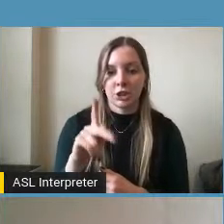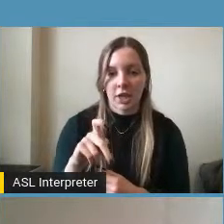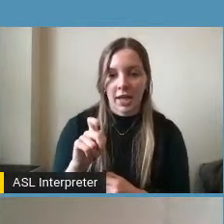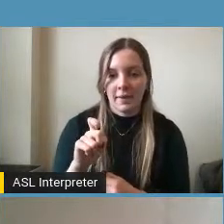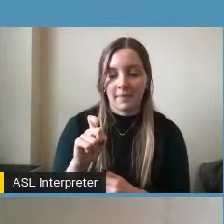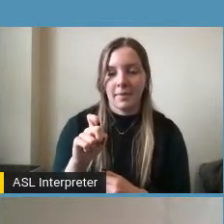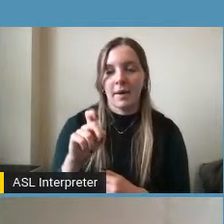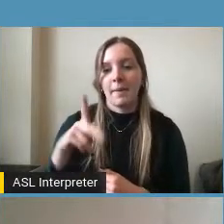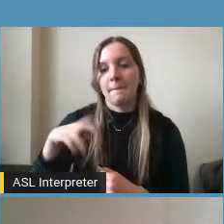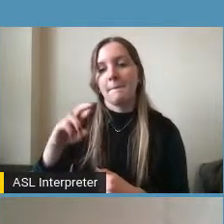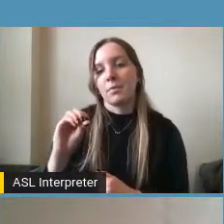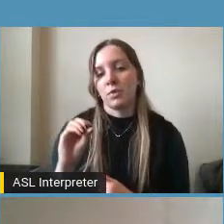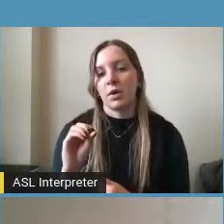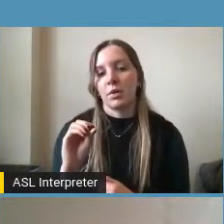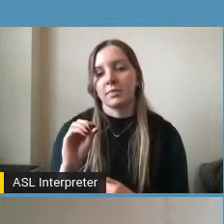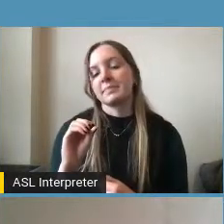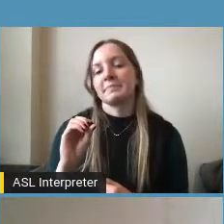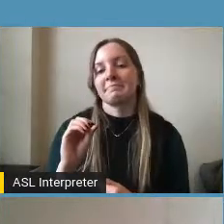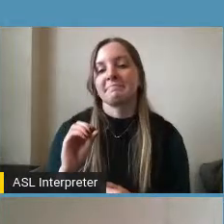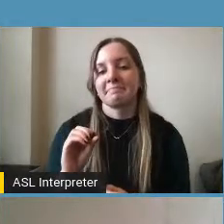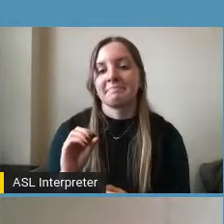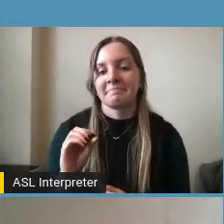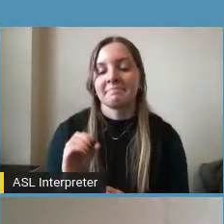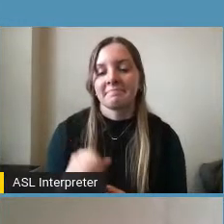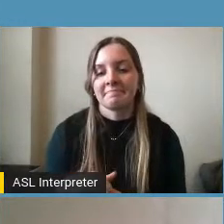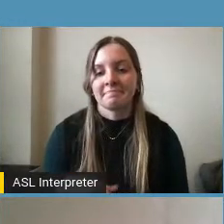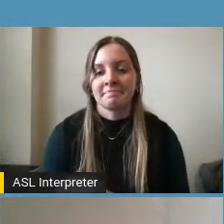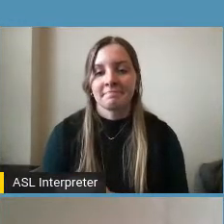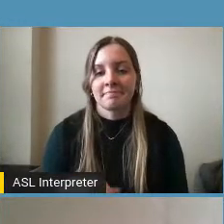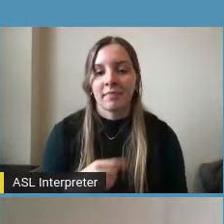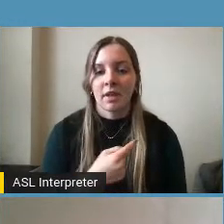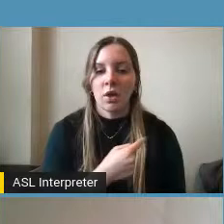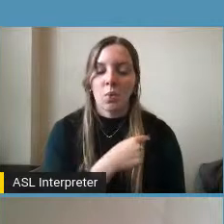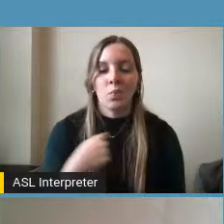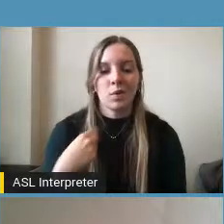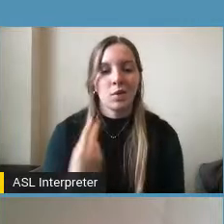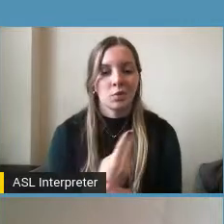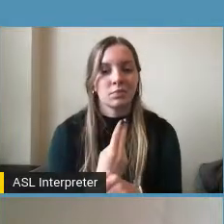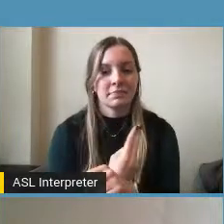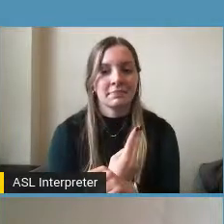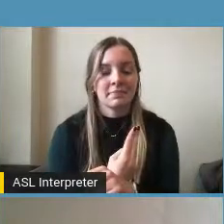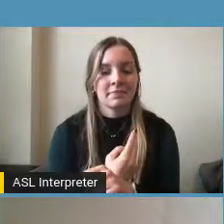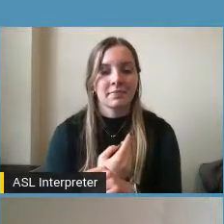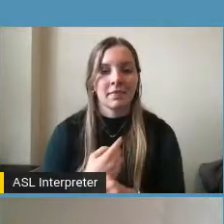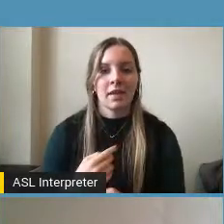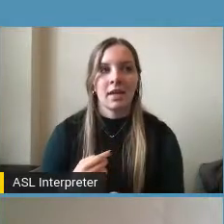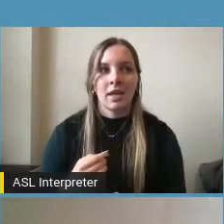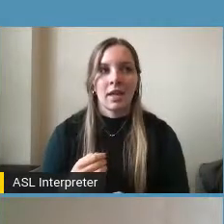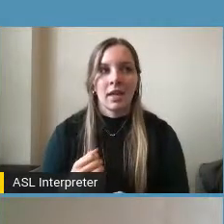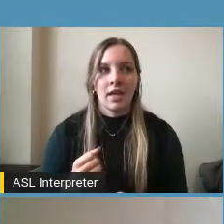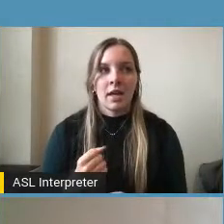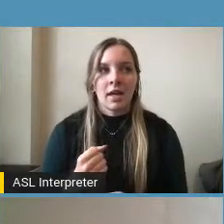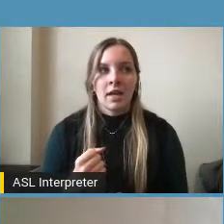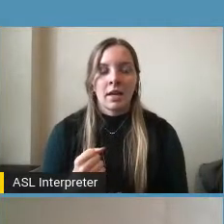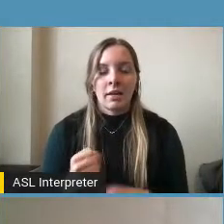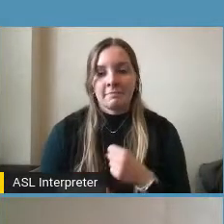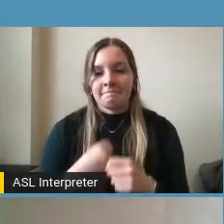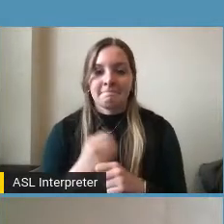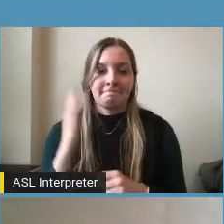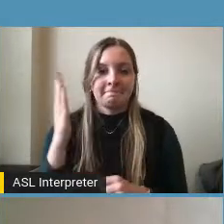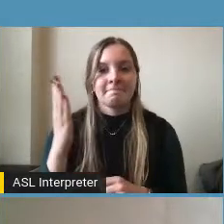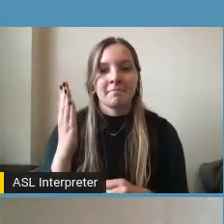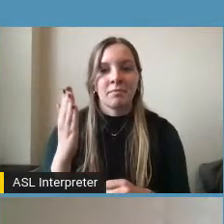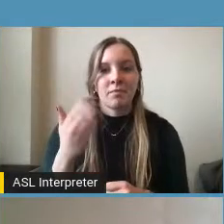they're quite ready, but in the next 3 to 5 years, we think there's going to be more and more available in that